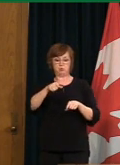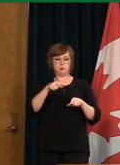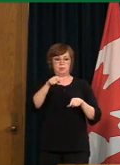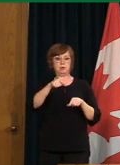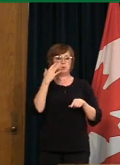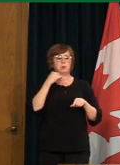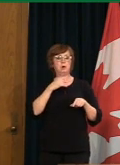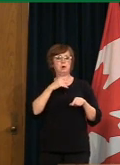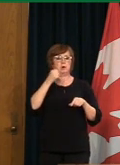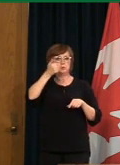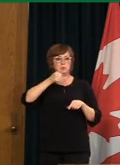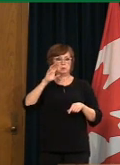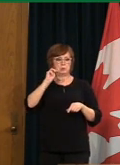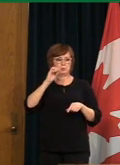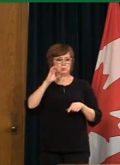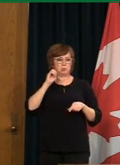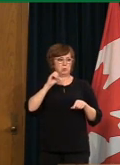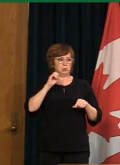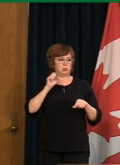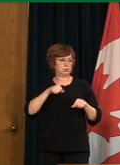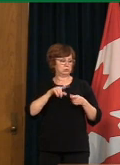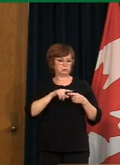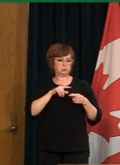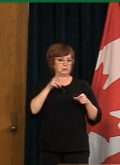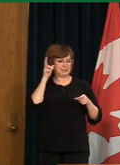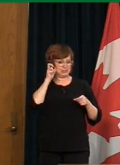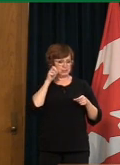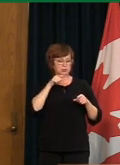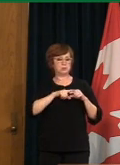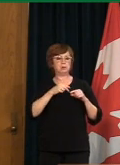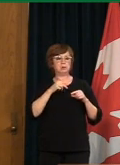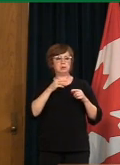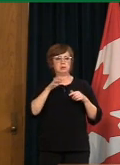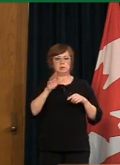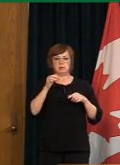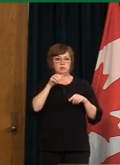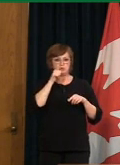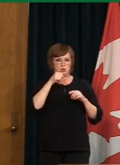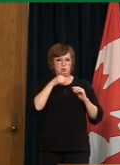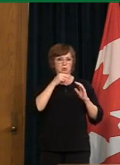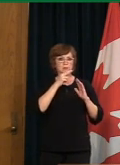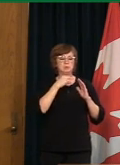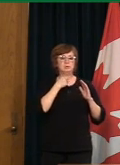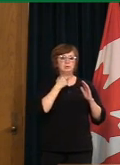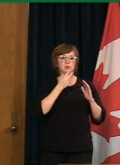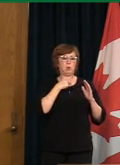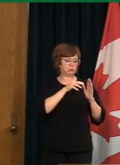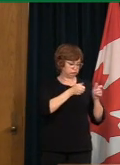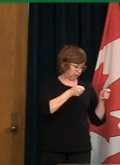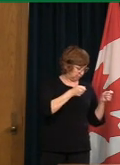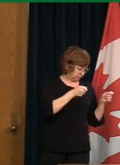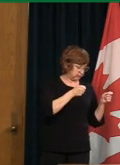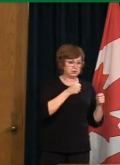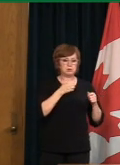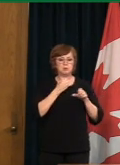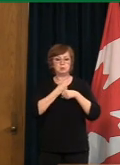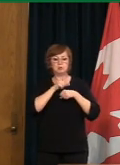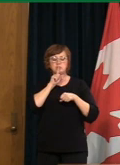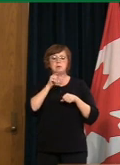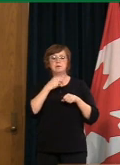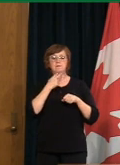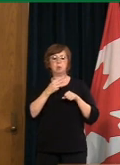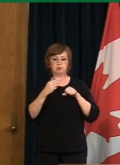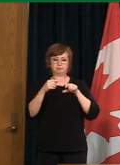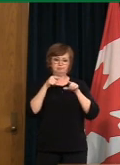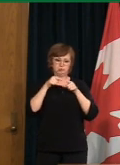can hear you. You can stay seated, but just direct your voice there. Premier. Great. Thank you